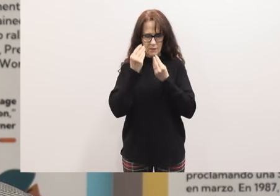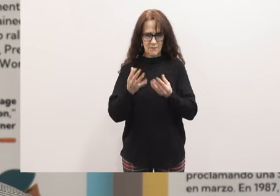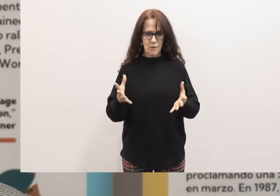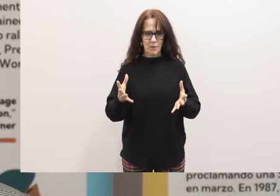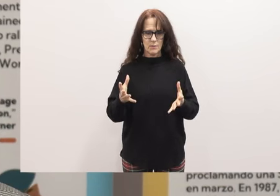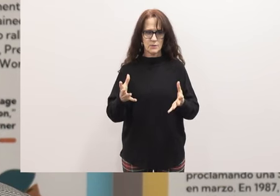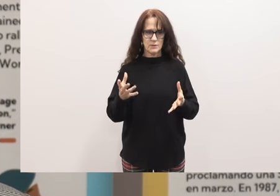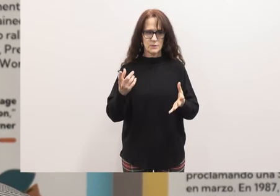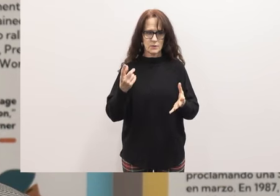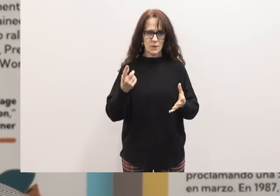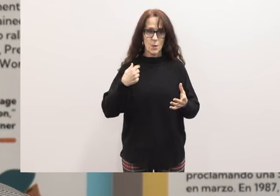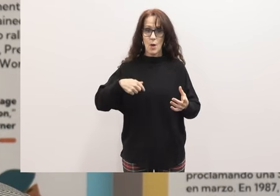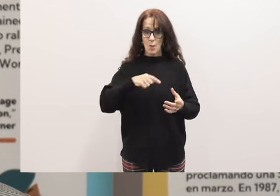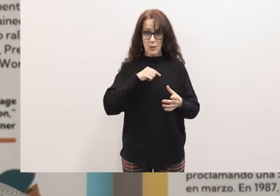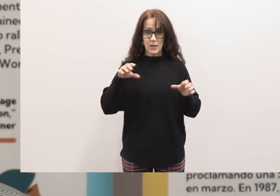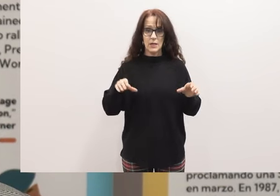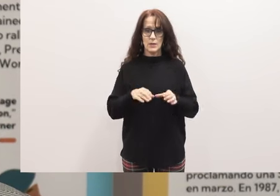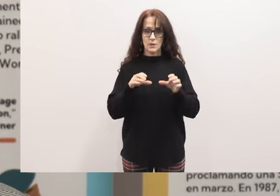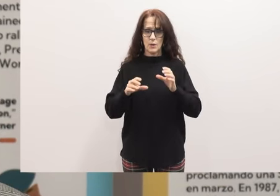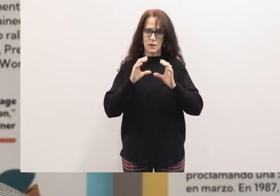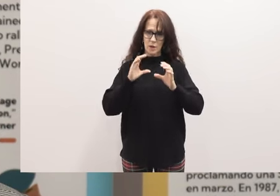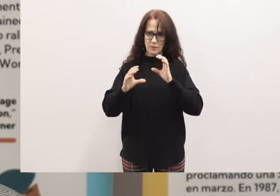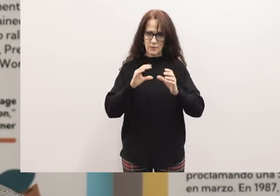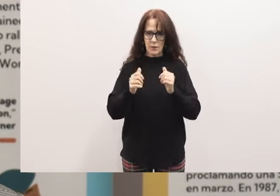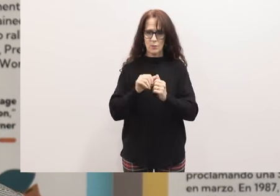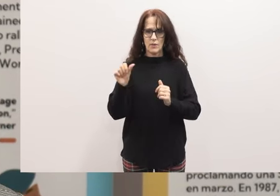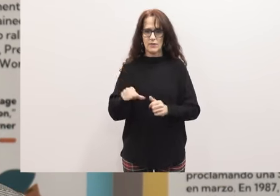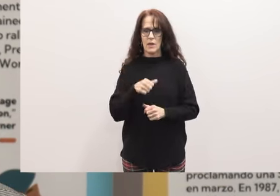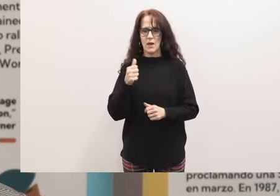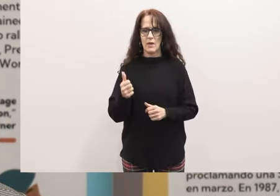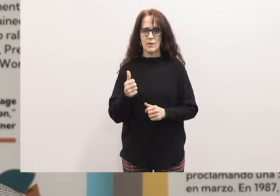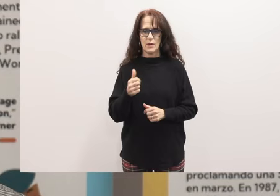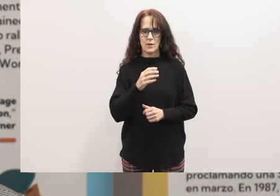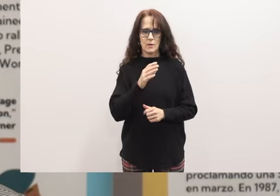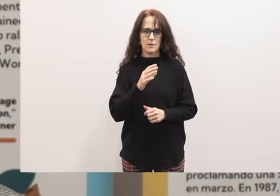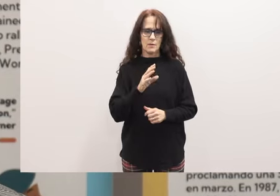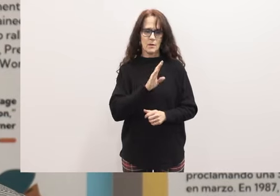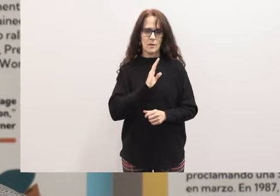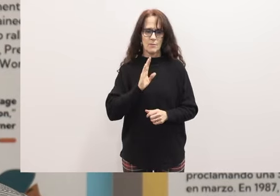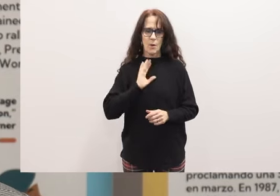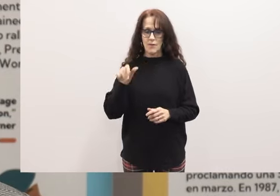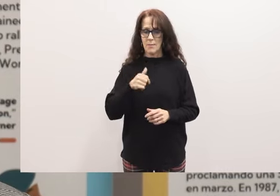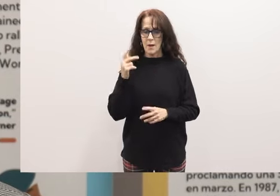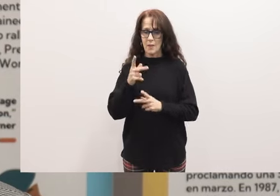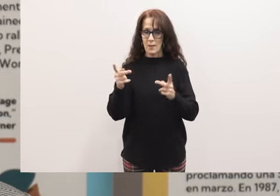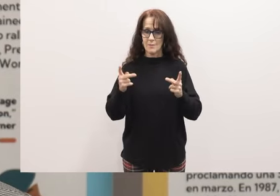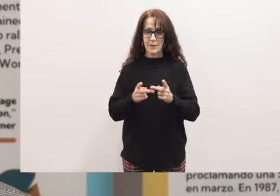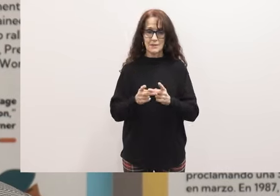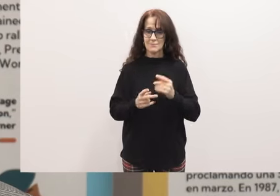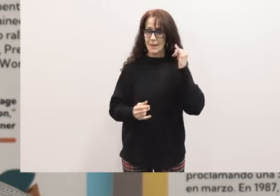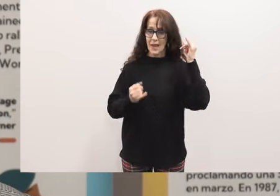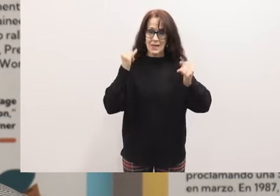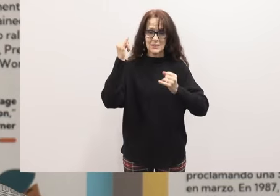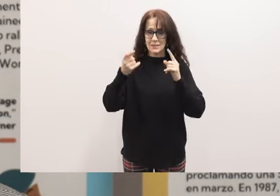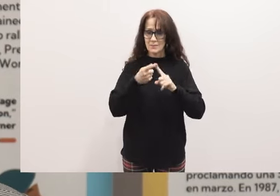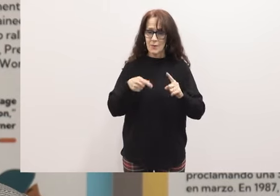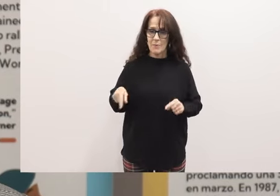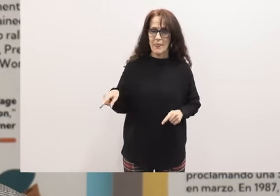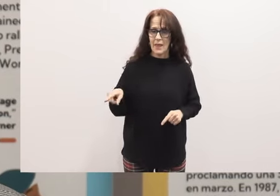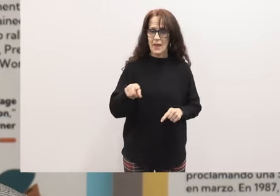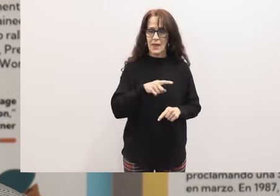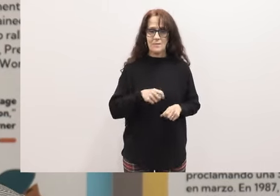do. I've had conversations with other board members from other places and get ideas from them, and